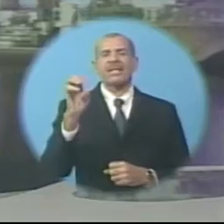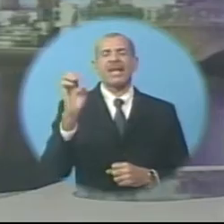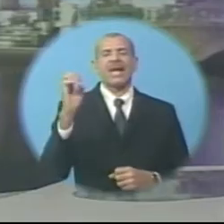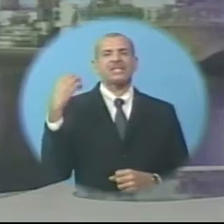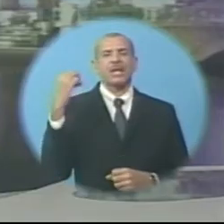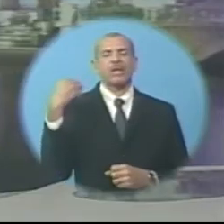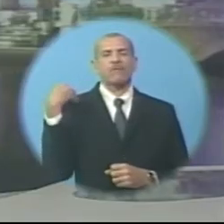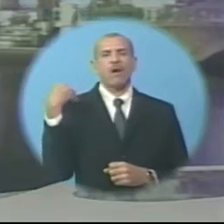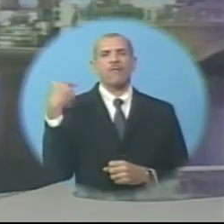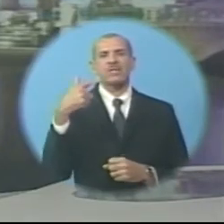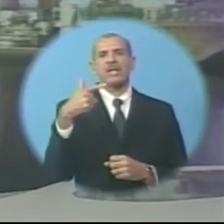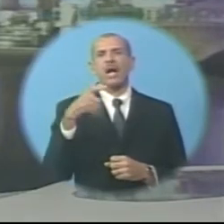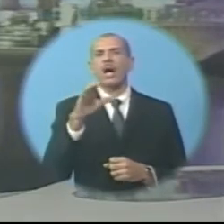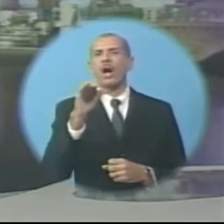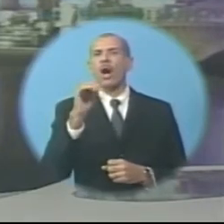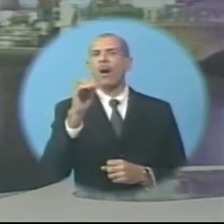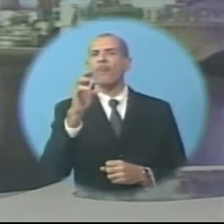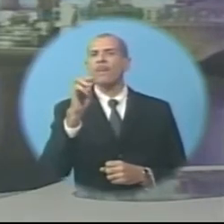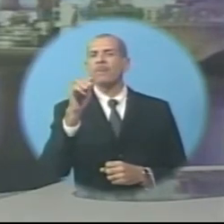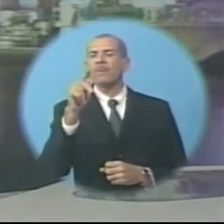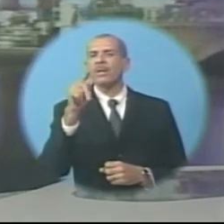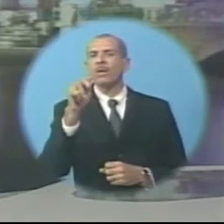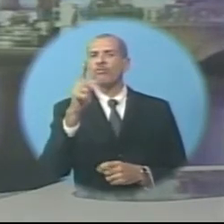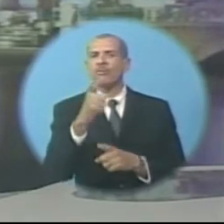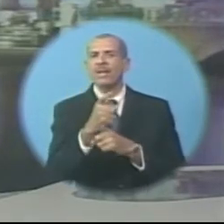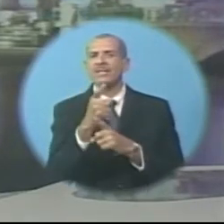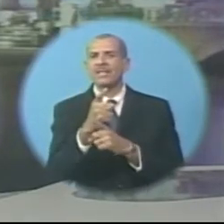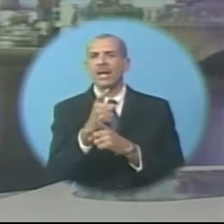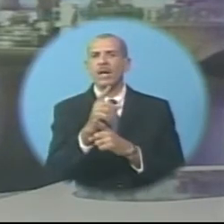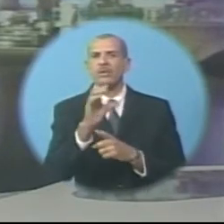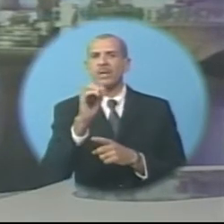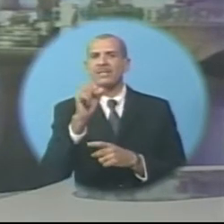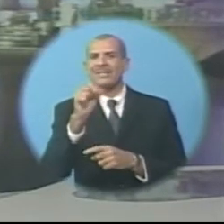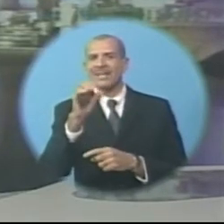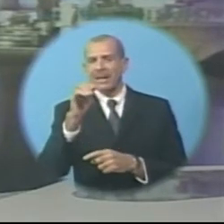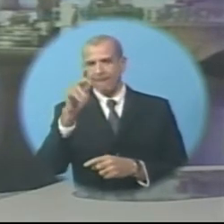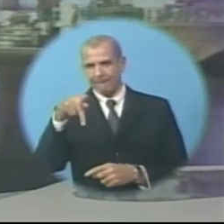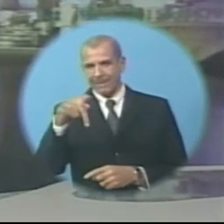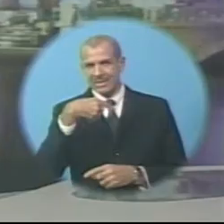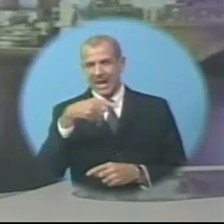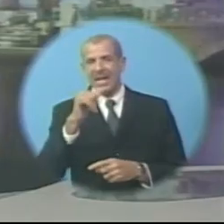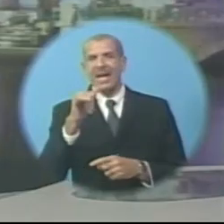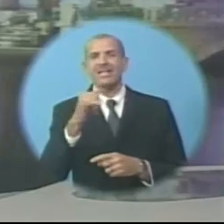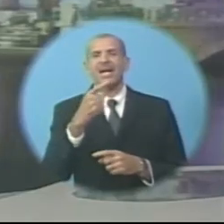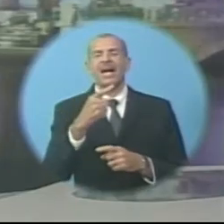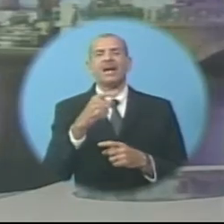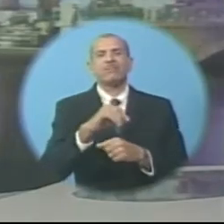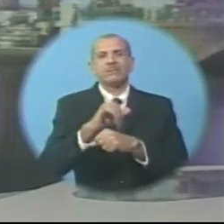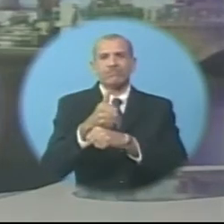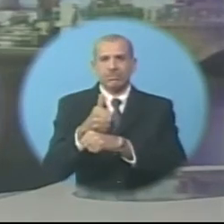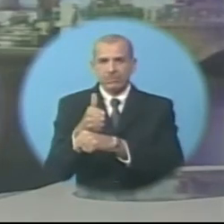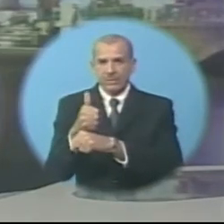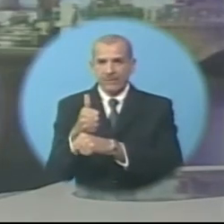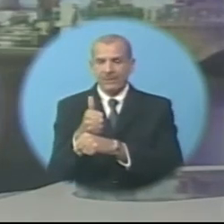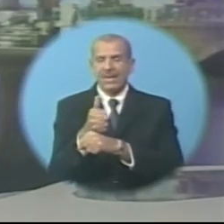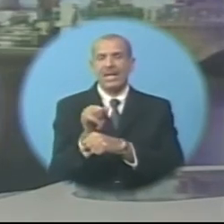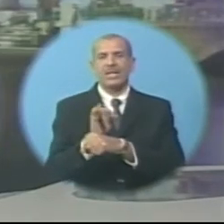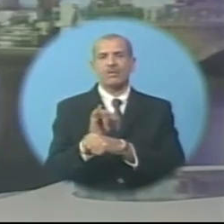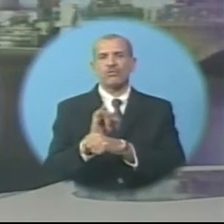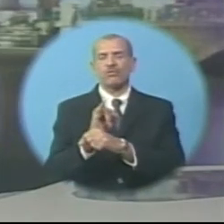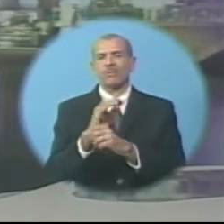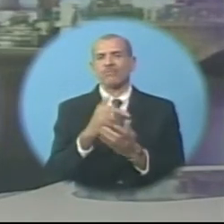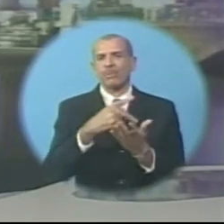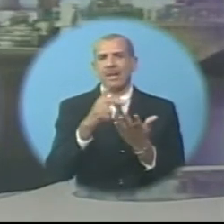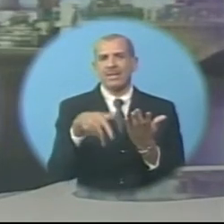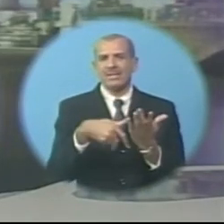of Composers, Authors and Publishers Incorporated, or COSCAP. She's calling for a comprehensive, structured creative industries policy